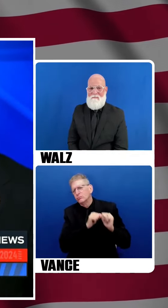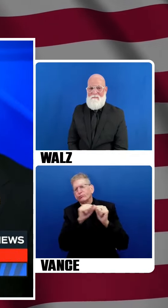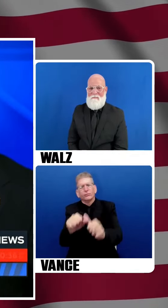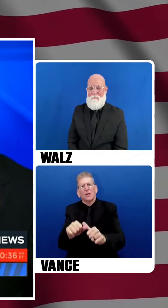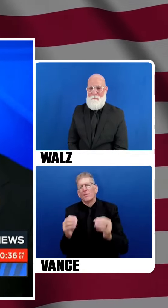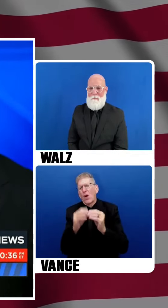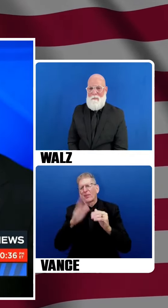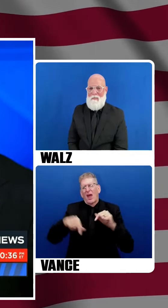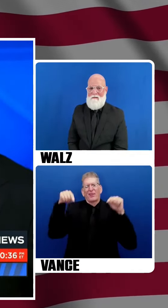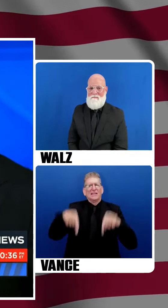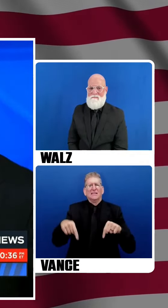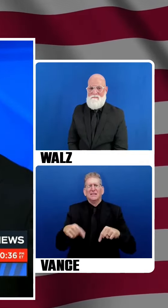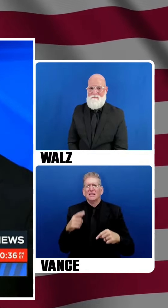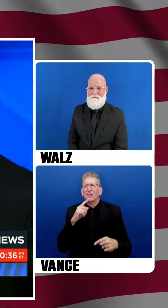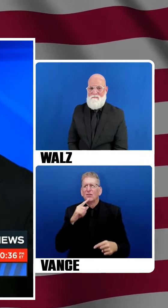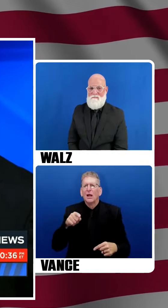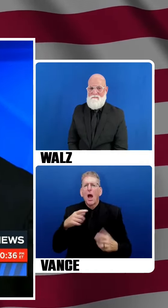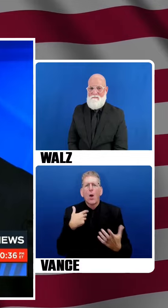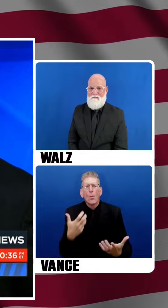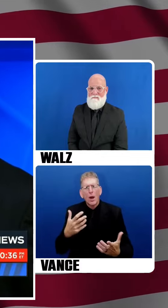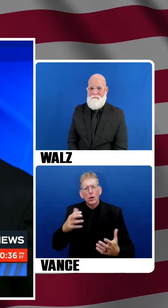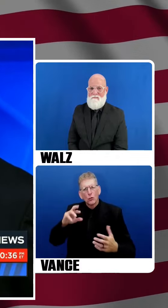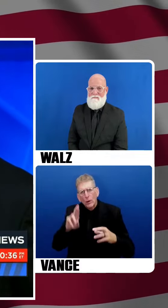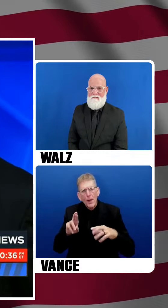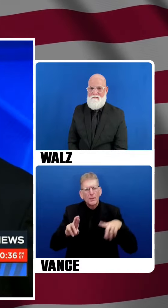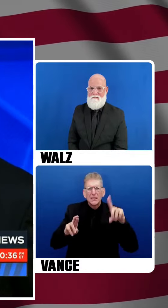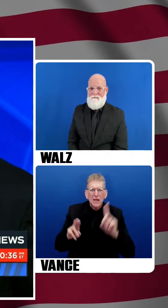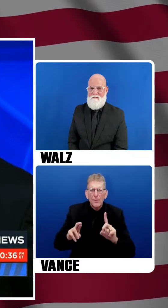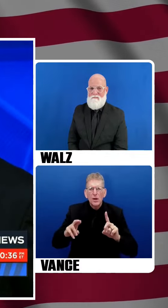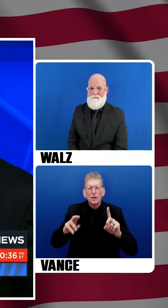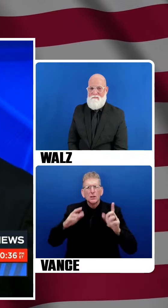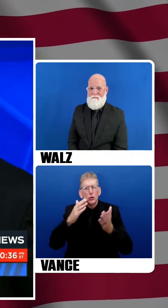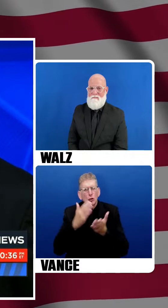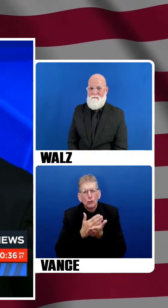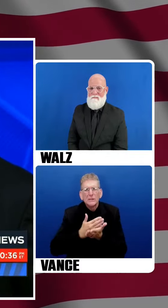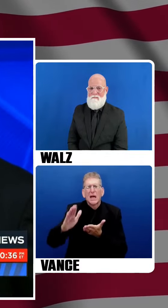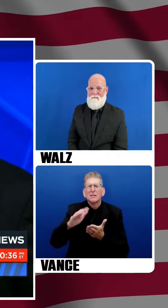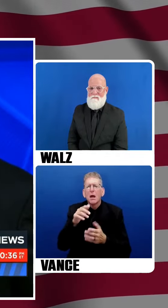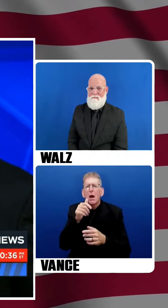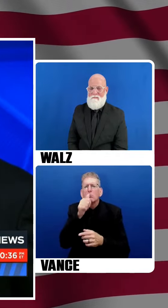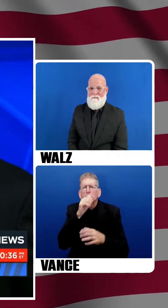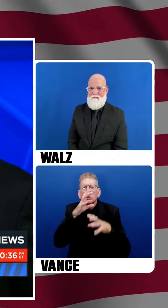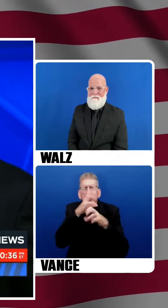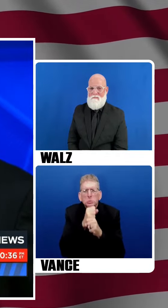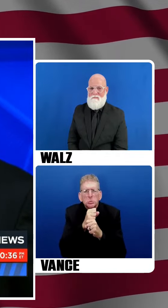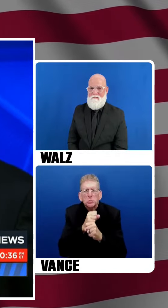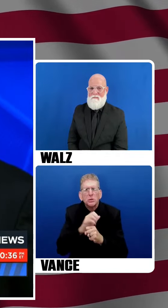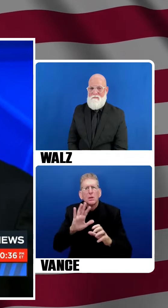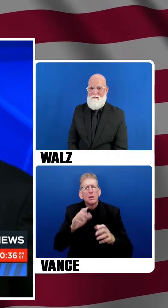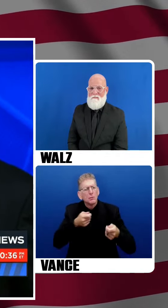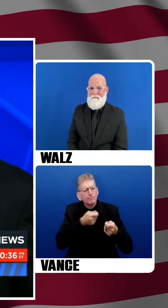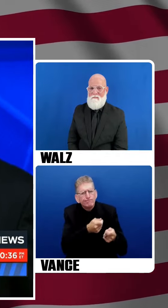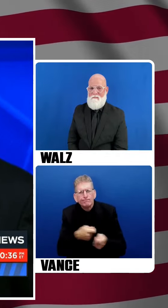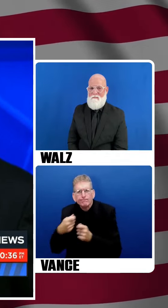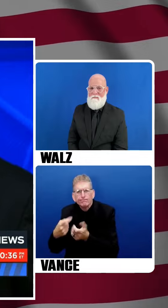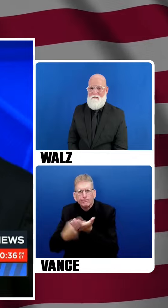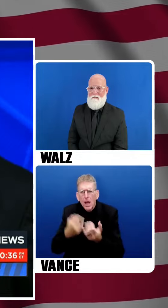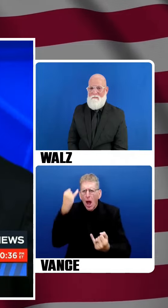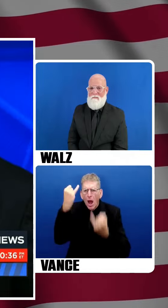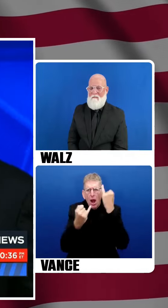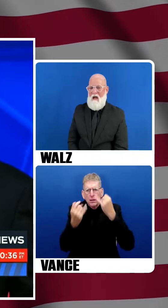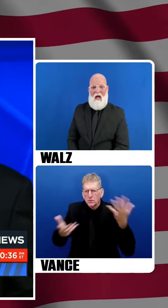reject censorship. Let's persuade one another. Let's argue about ideas, and then let's come together afterwards. You can't yell fire in a crowded